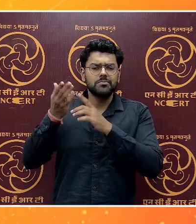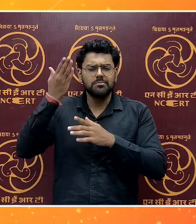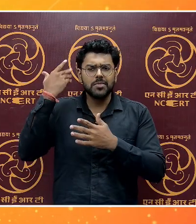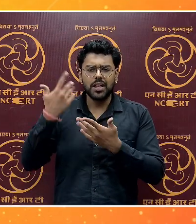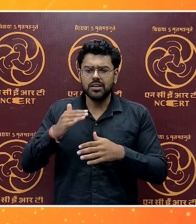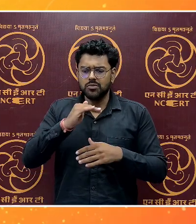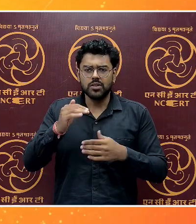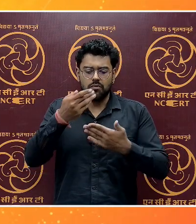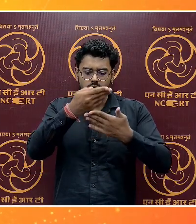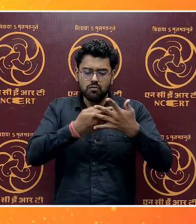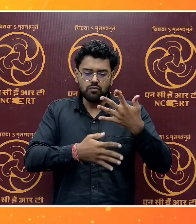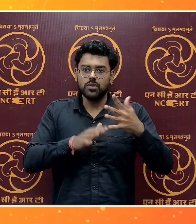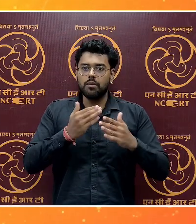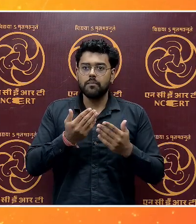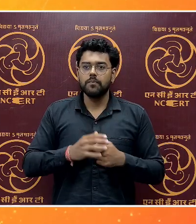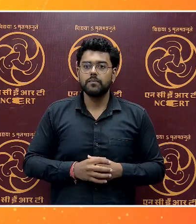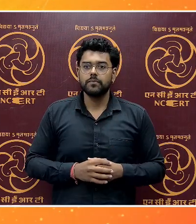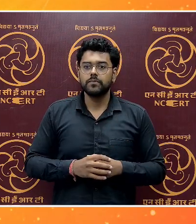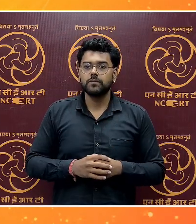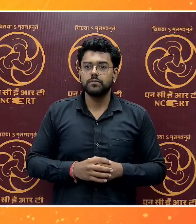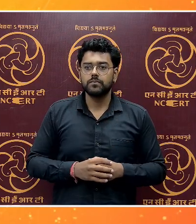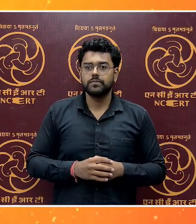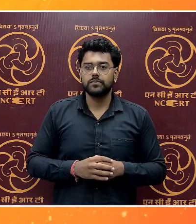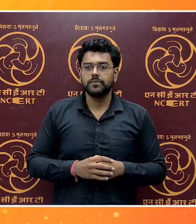will be shown in the history, along with the